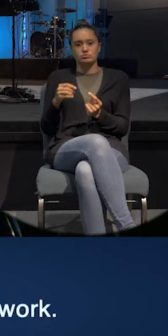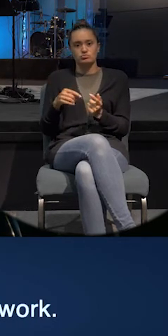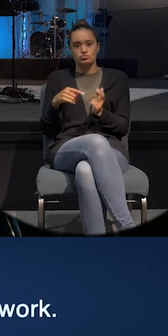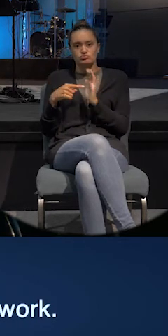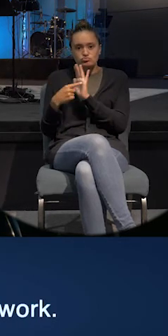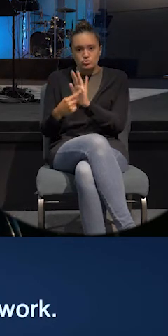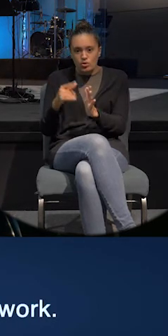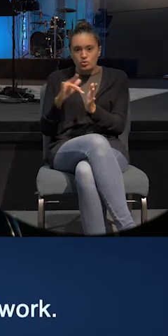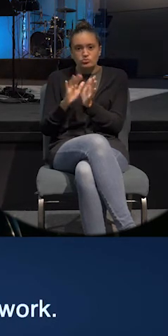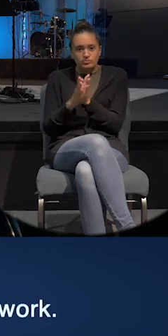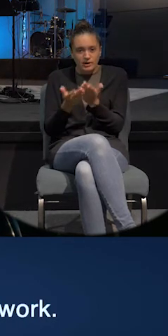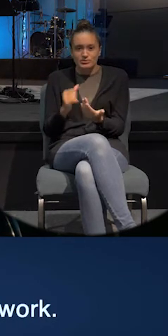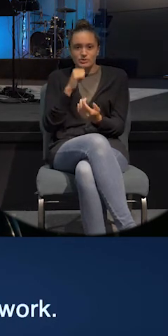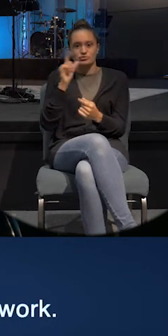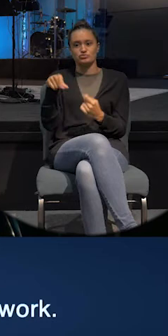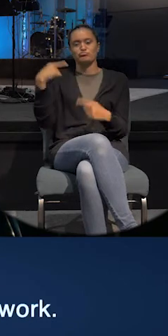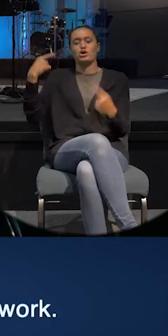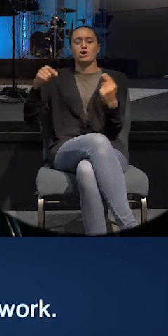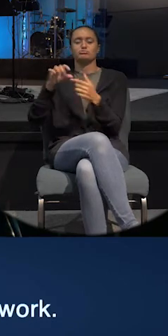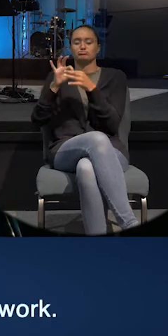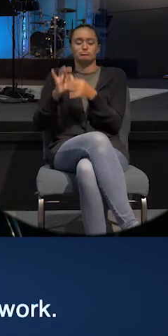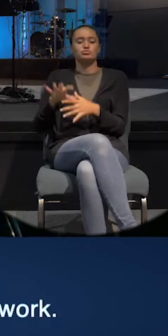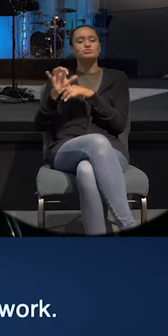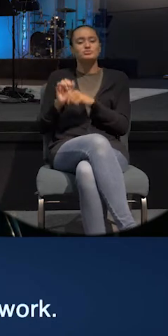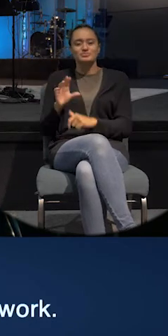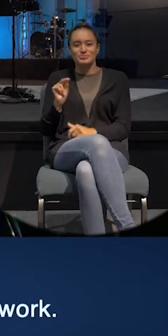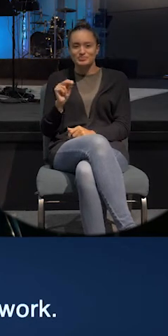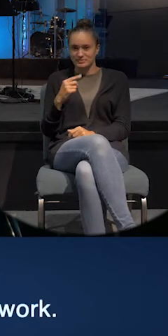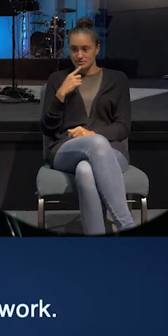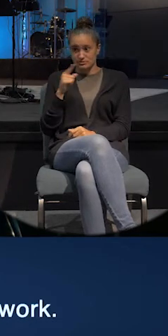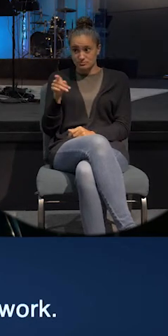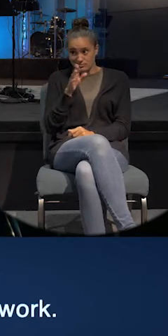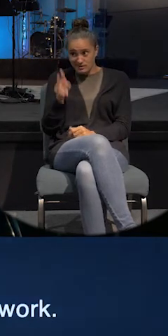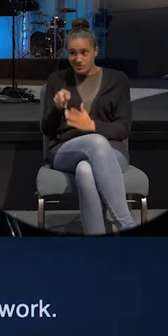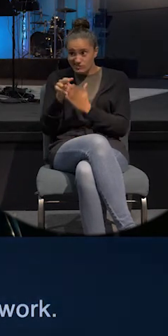with them about their tradition. He says, "Have you never read? Do you not